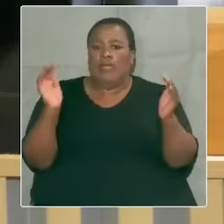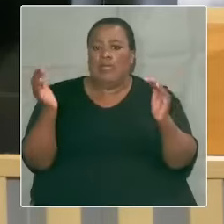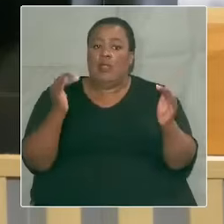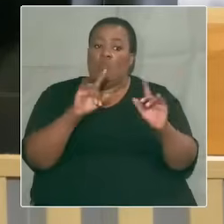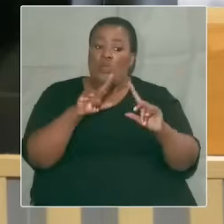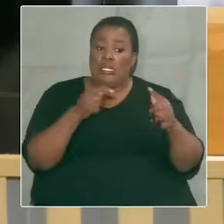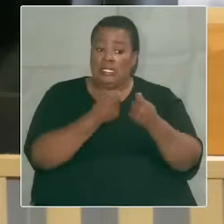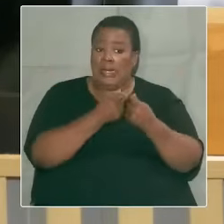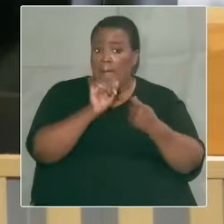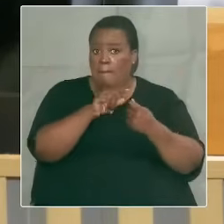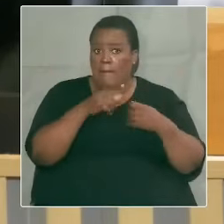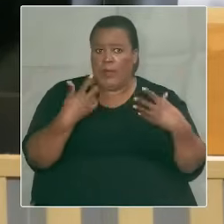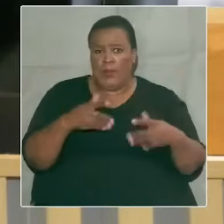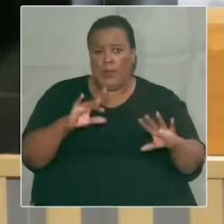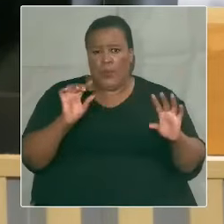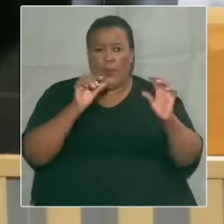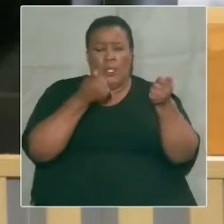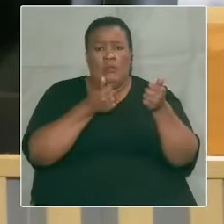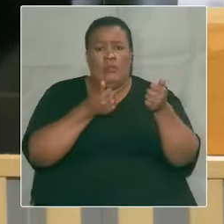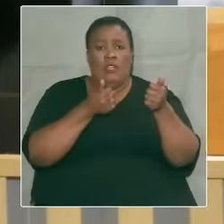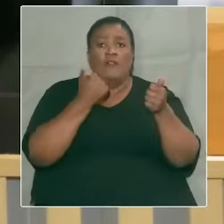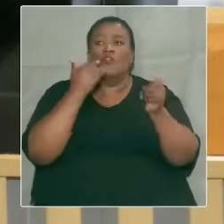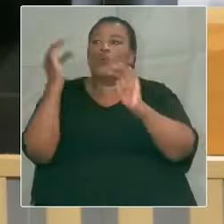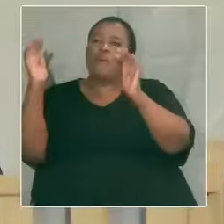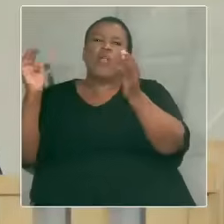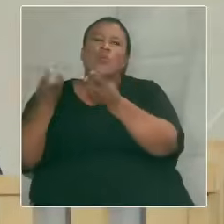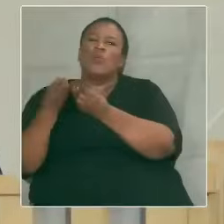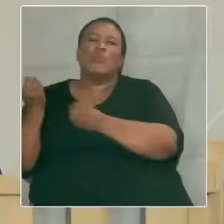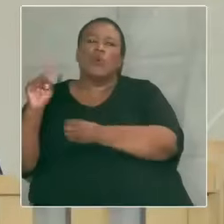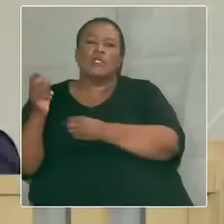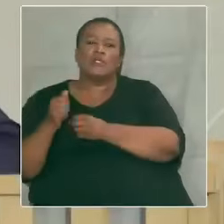of the team is unmatched?